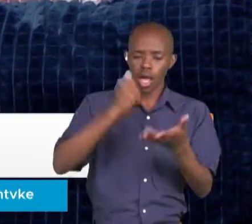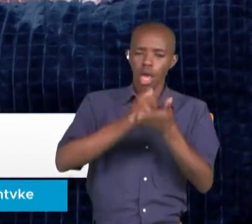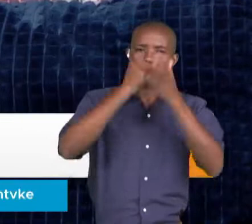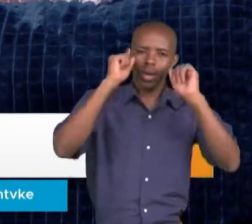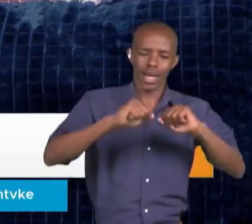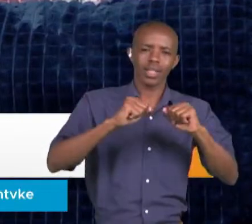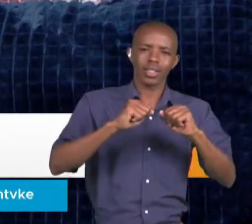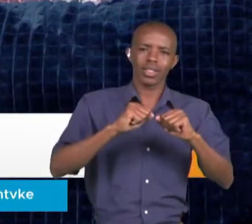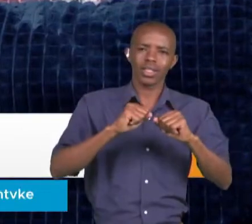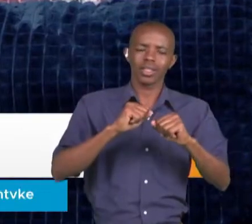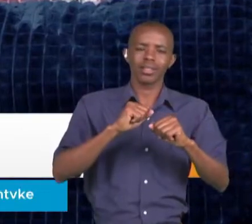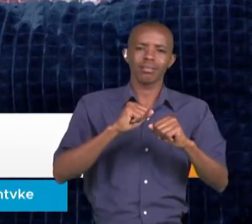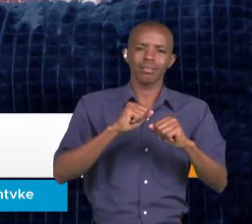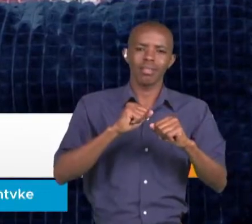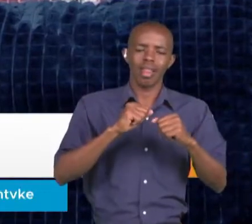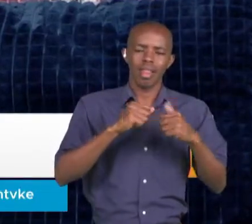humanity at the end of the day.